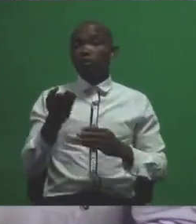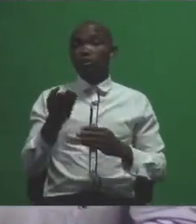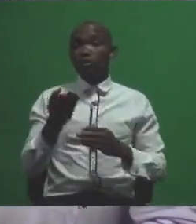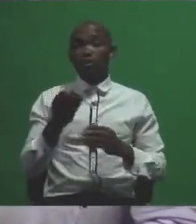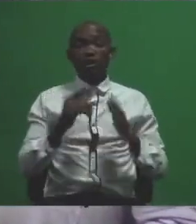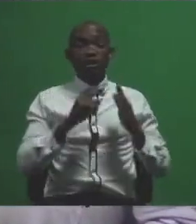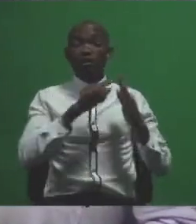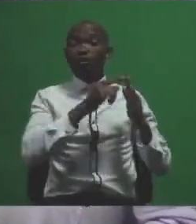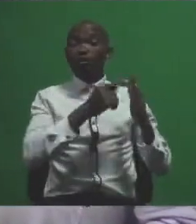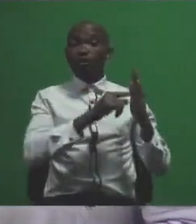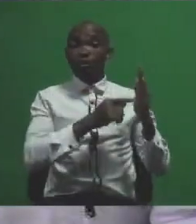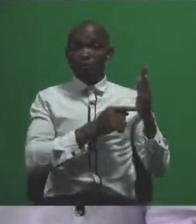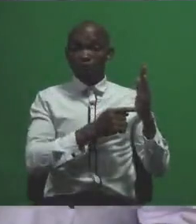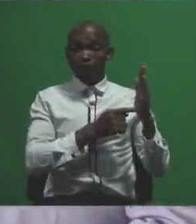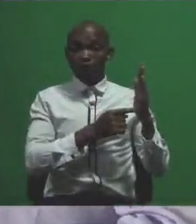rule.